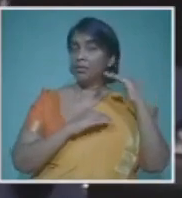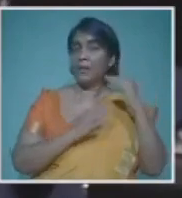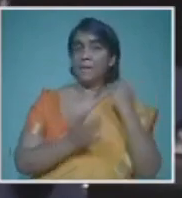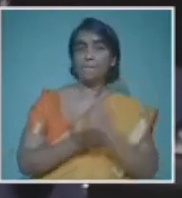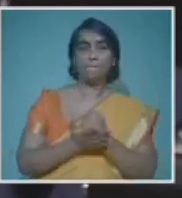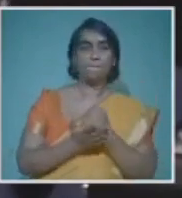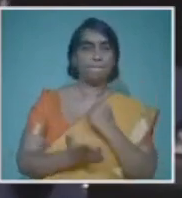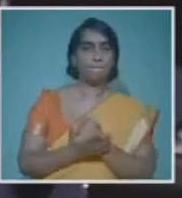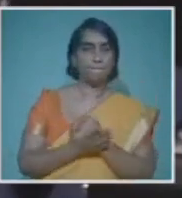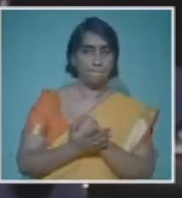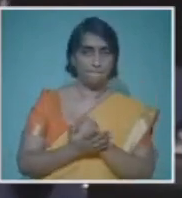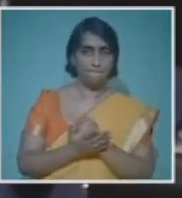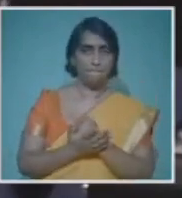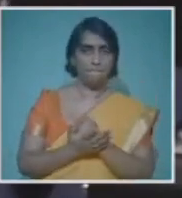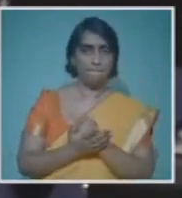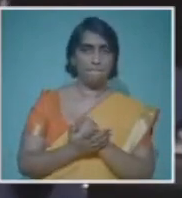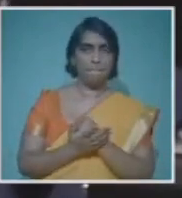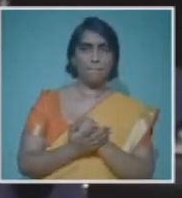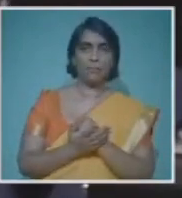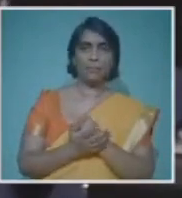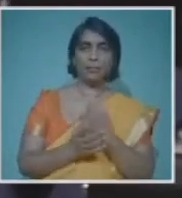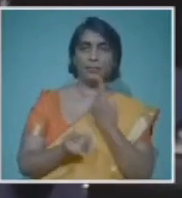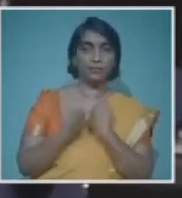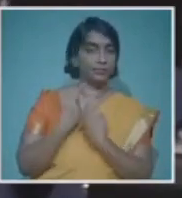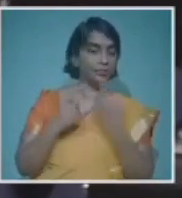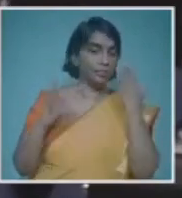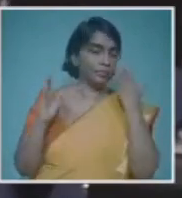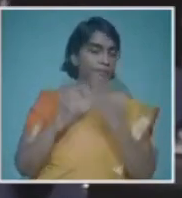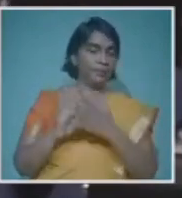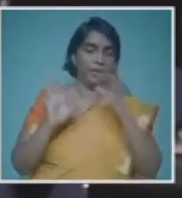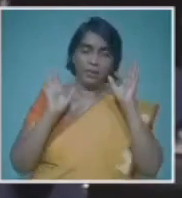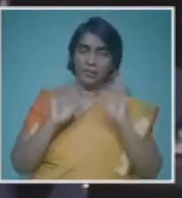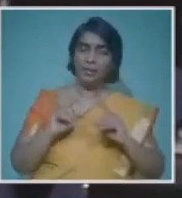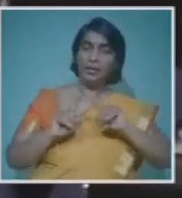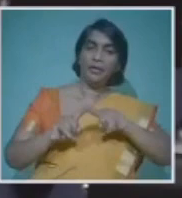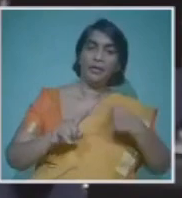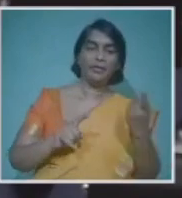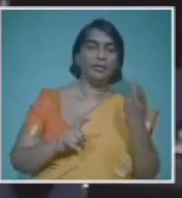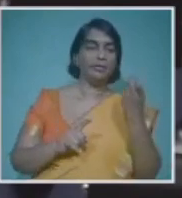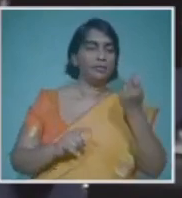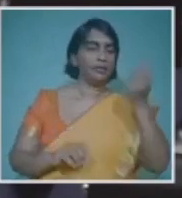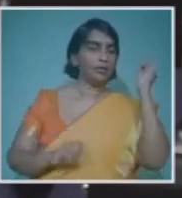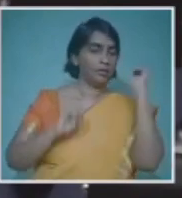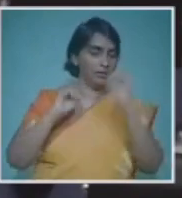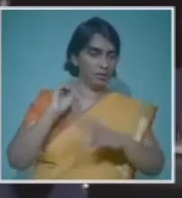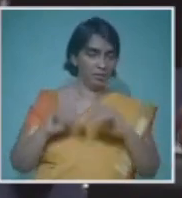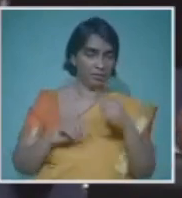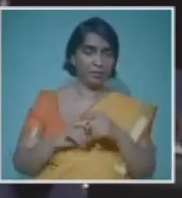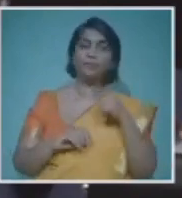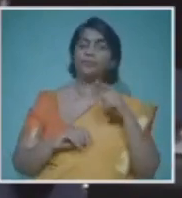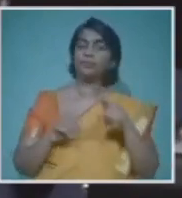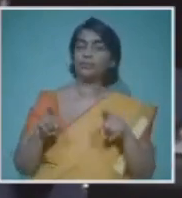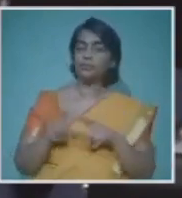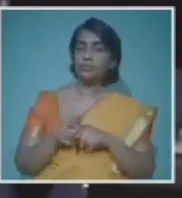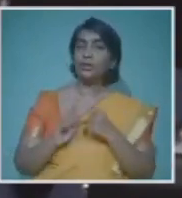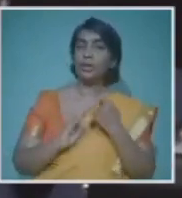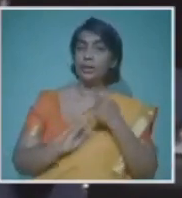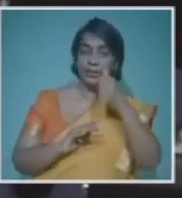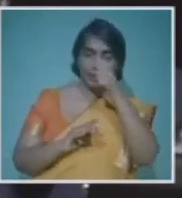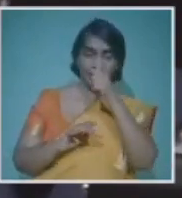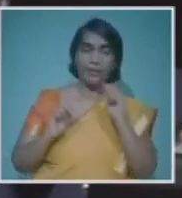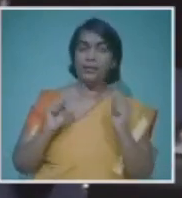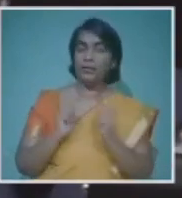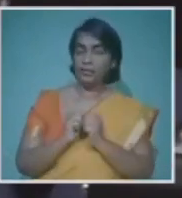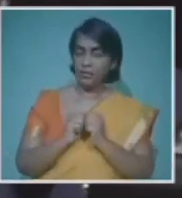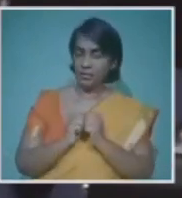to a report compiled by an official think tank tracing illicit financial flows corruption